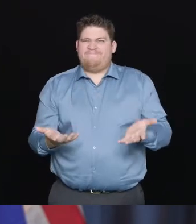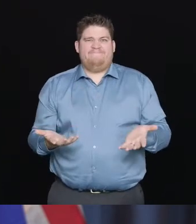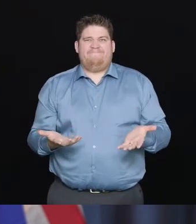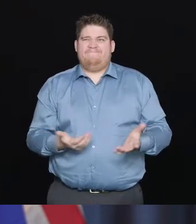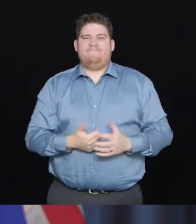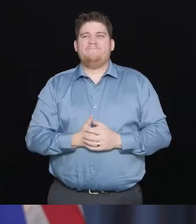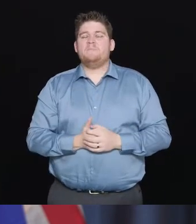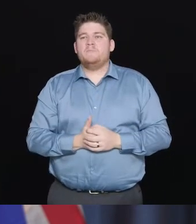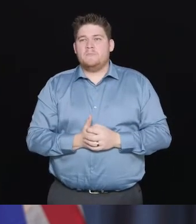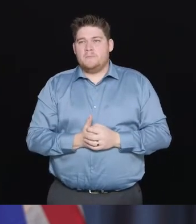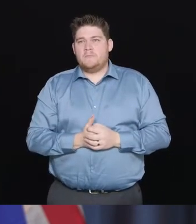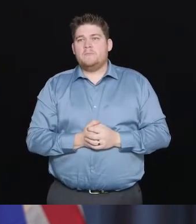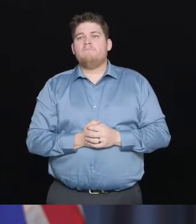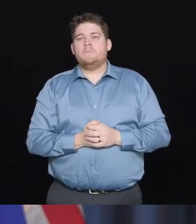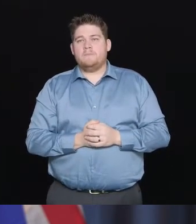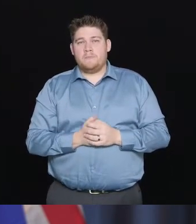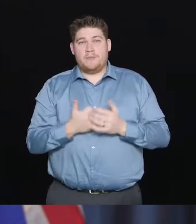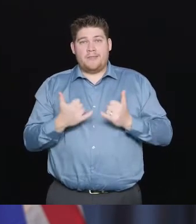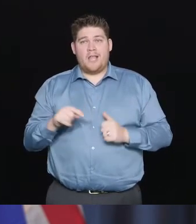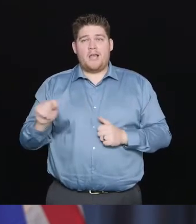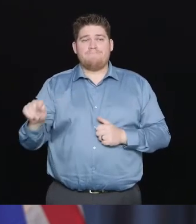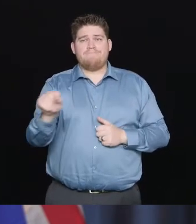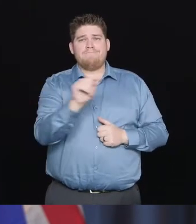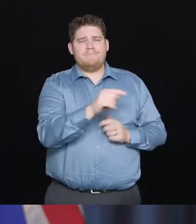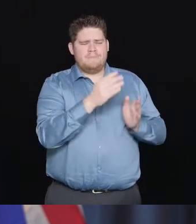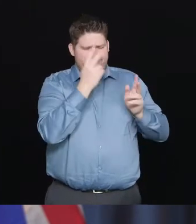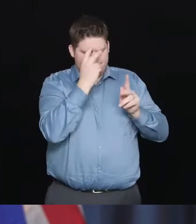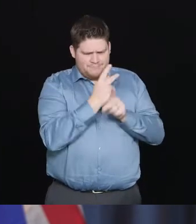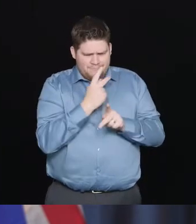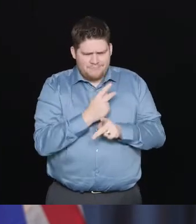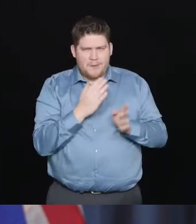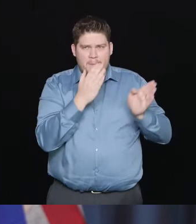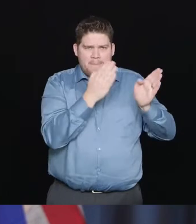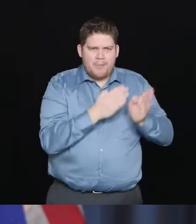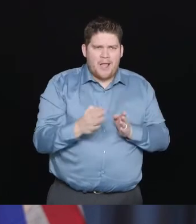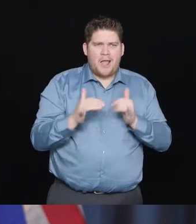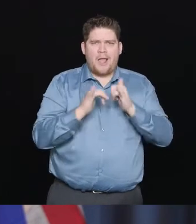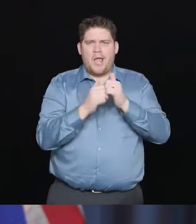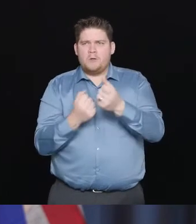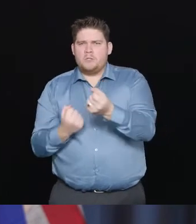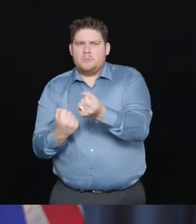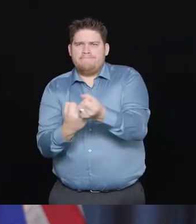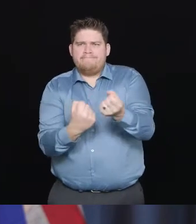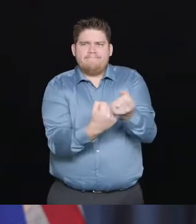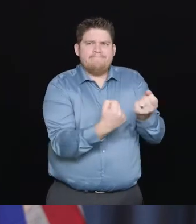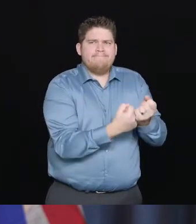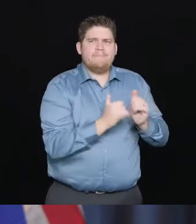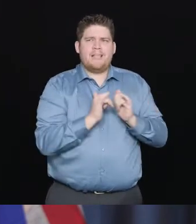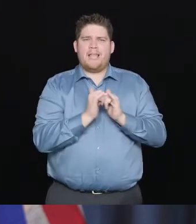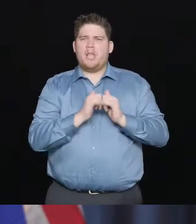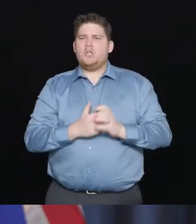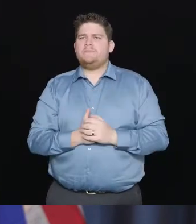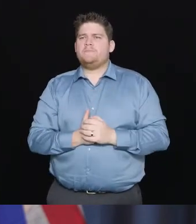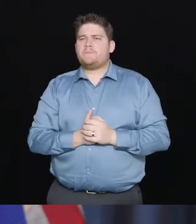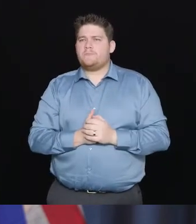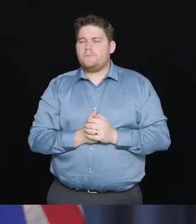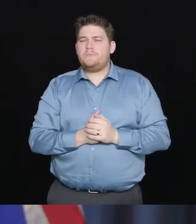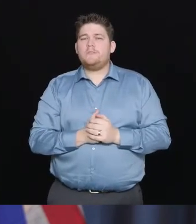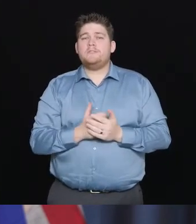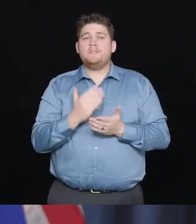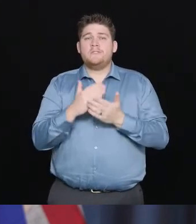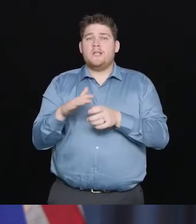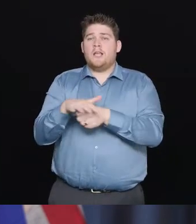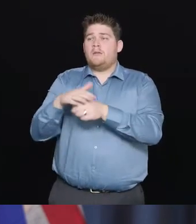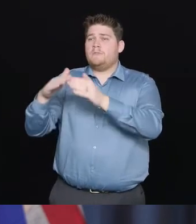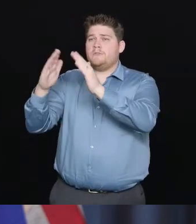about shelters and the population in the shelters and the workers in the shelters, our real focus is on prevention and preventing it